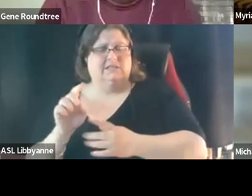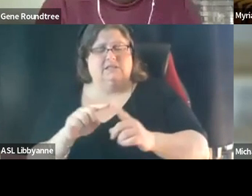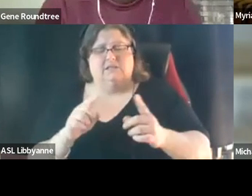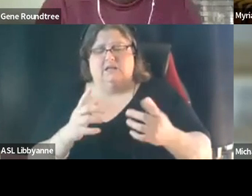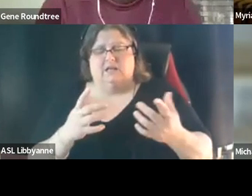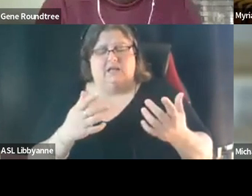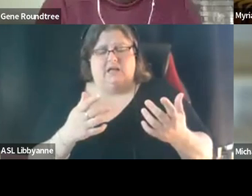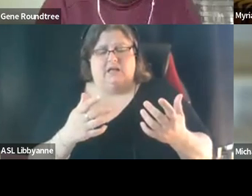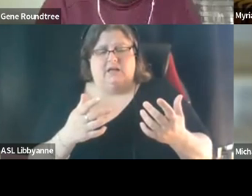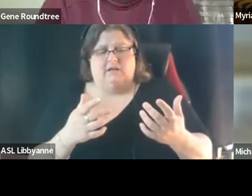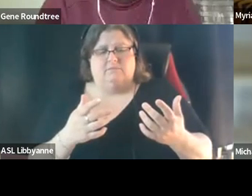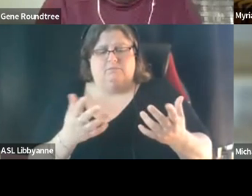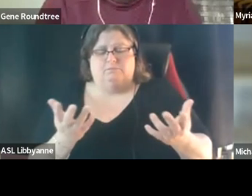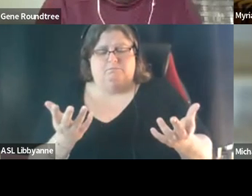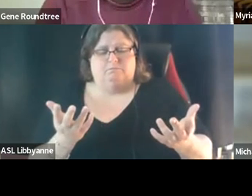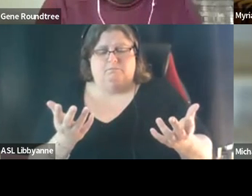to